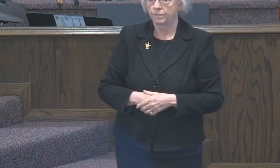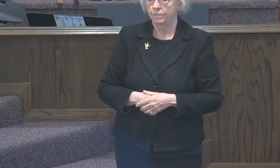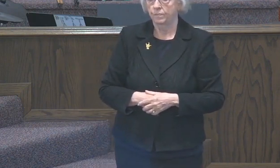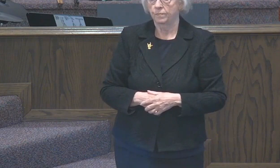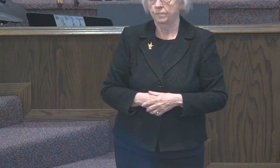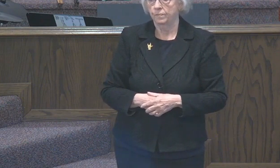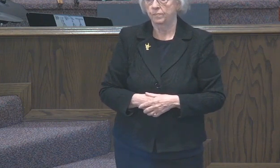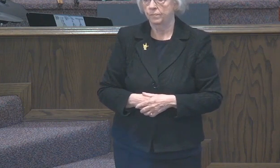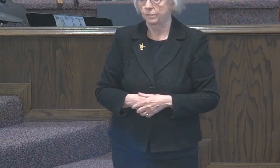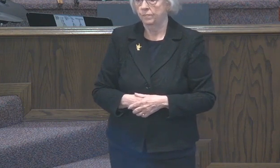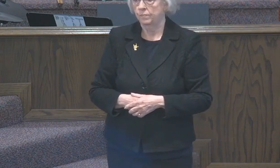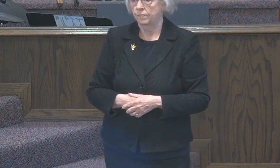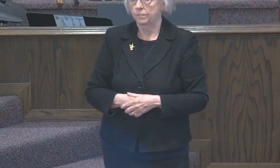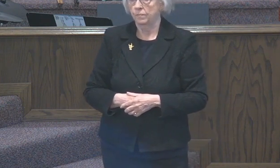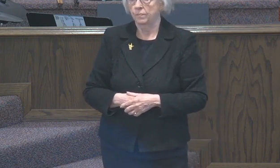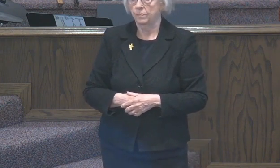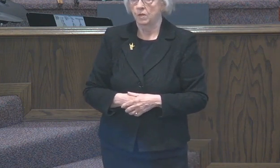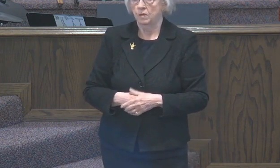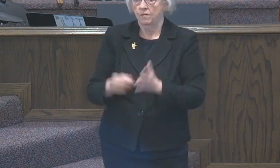you must be a believer.